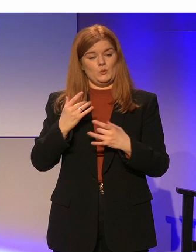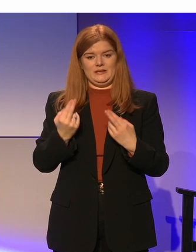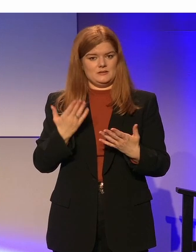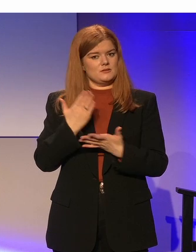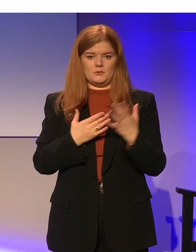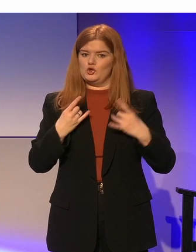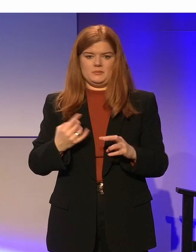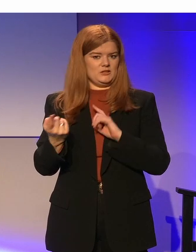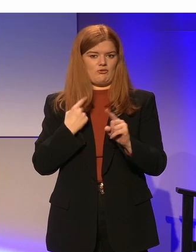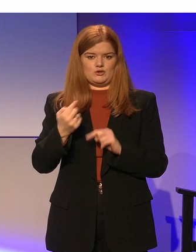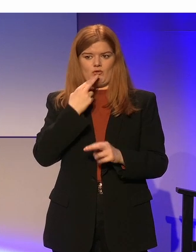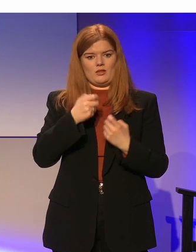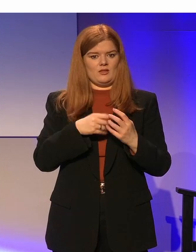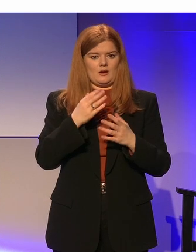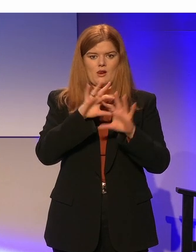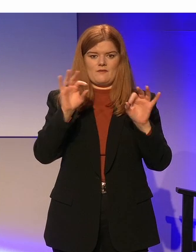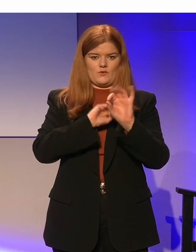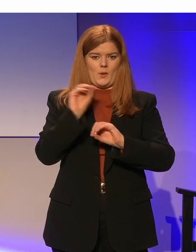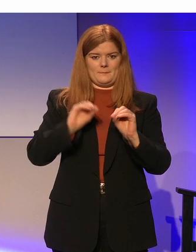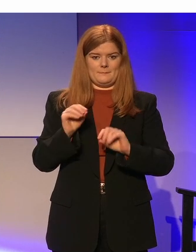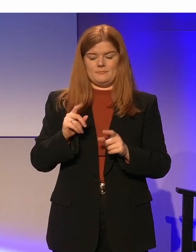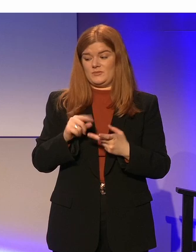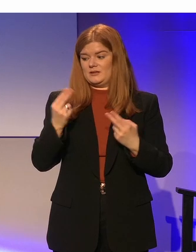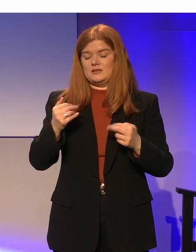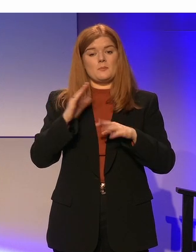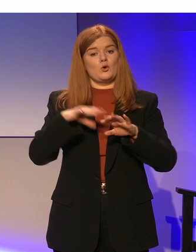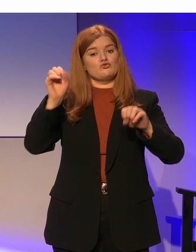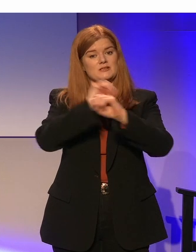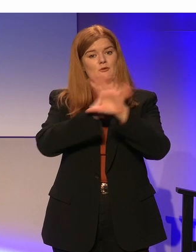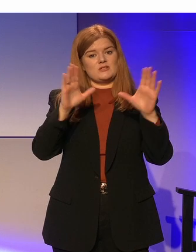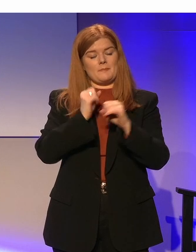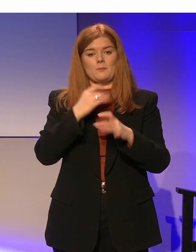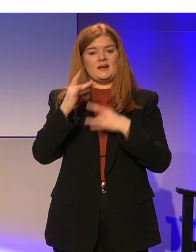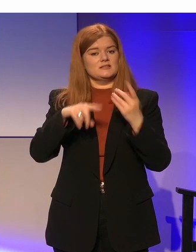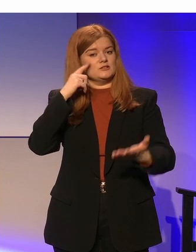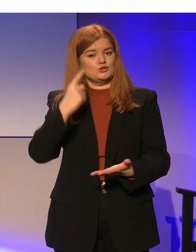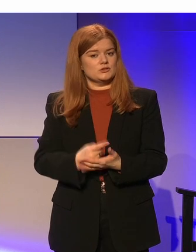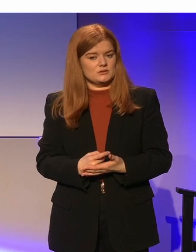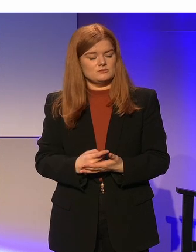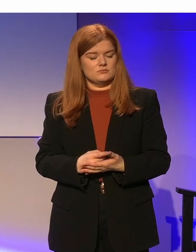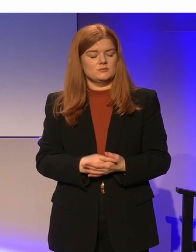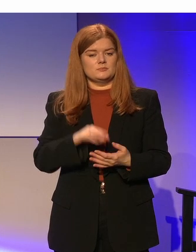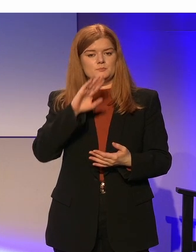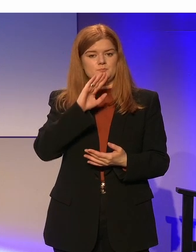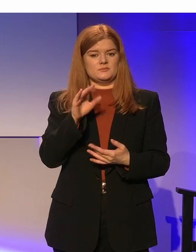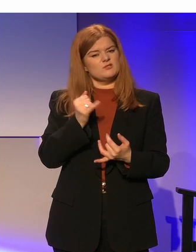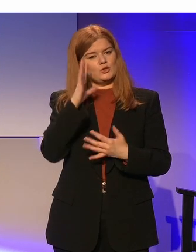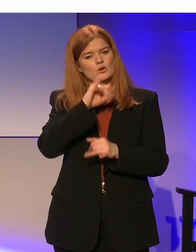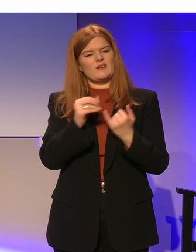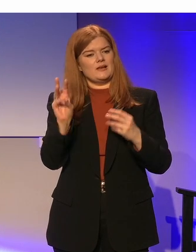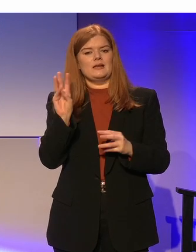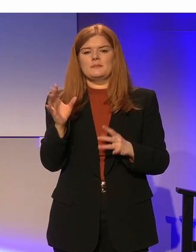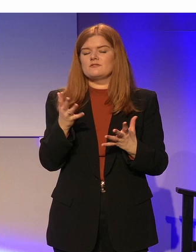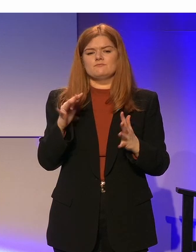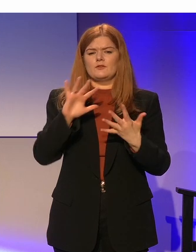human interaction in that process. Transparency, around decision making. So that's, there seemed to be